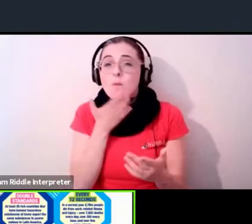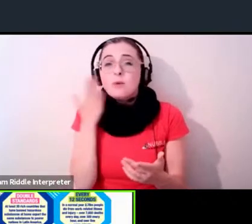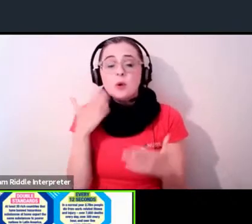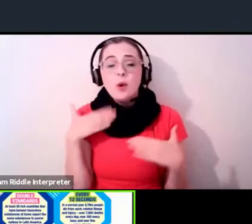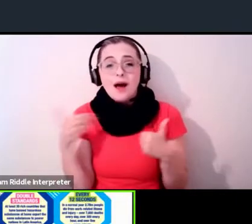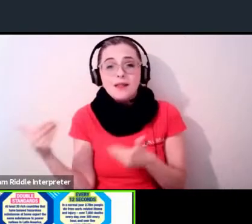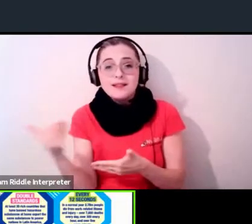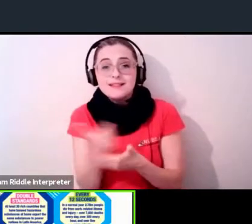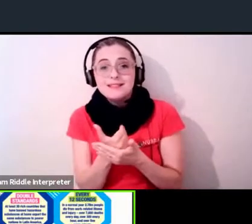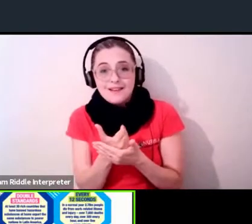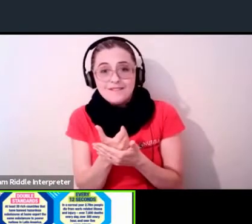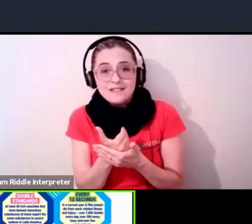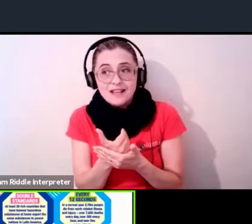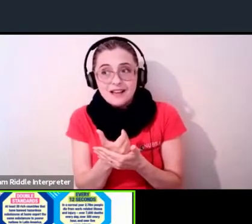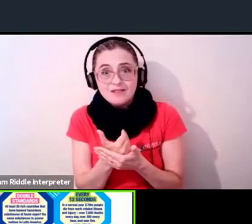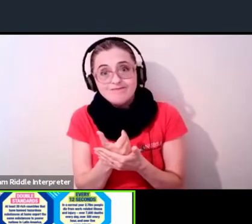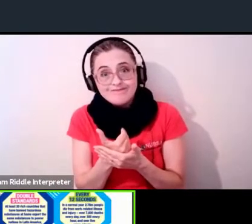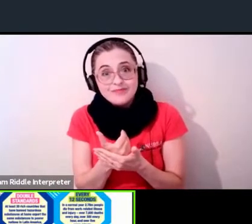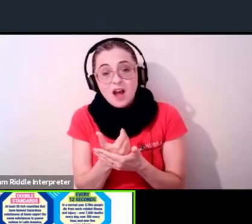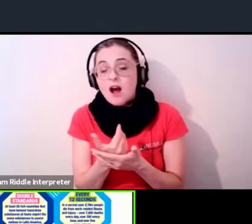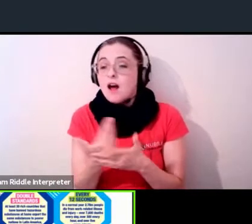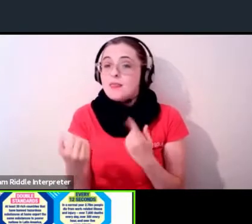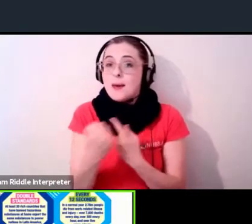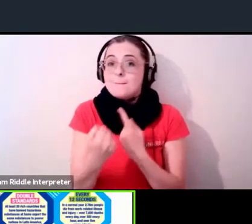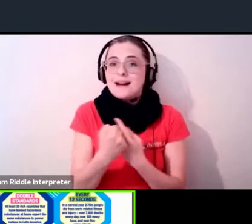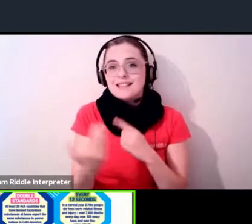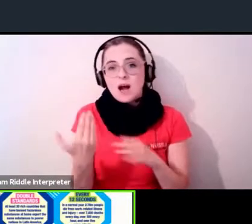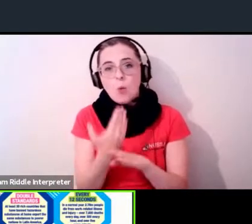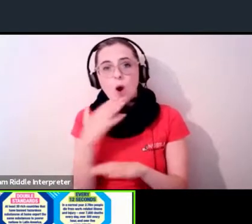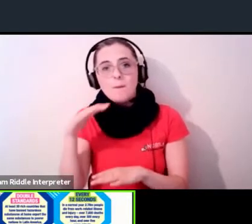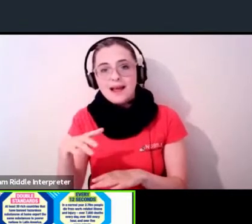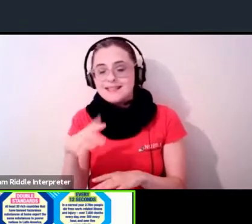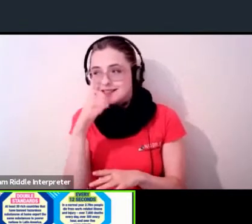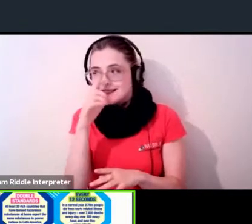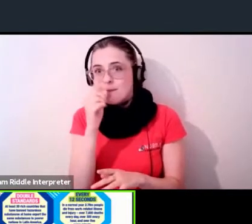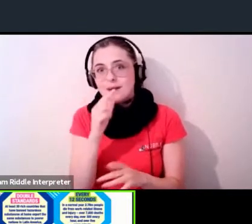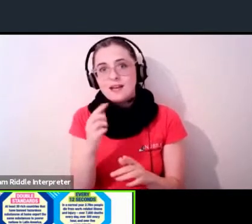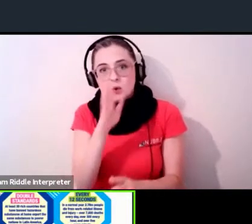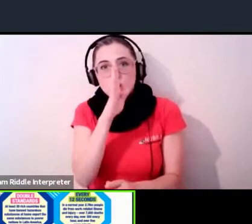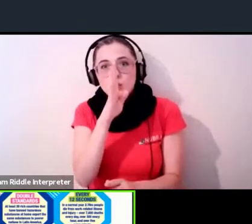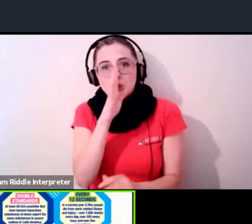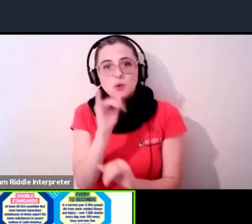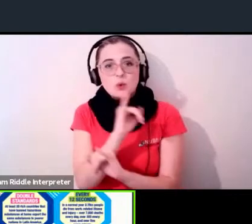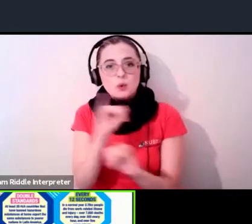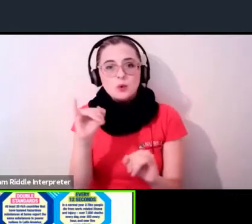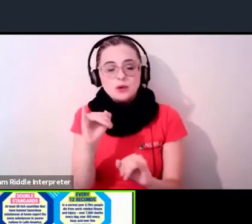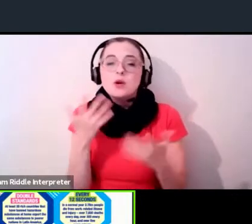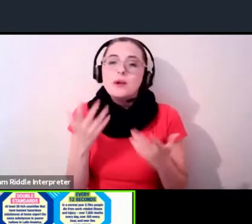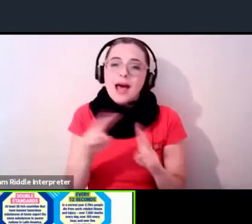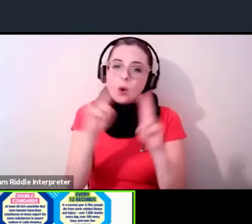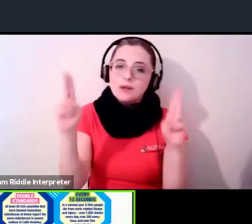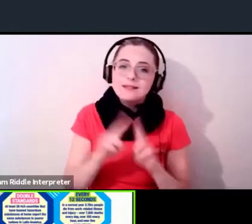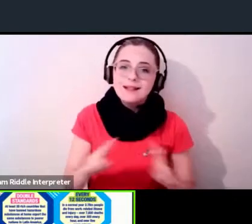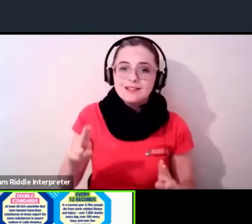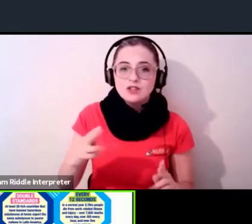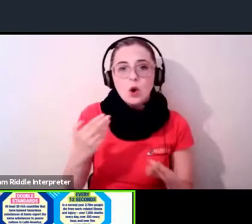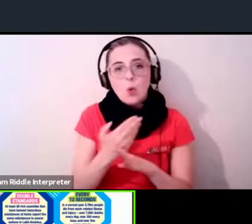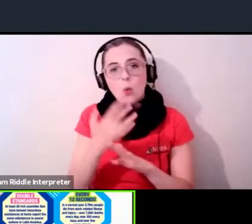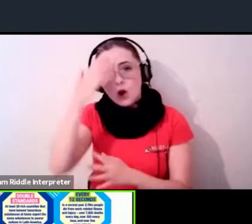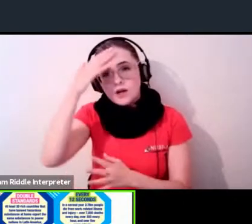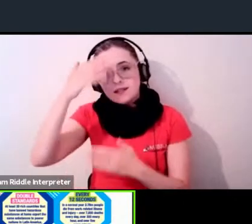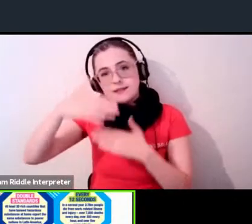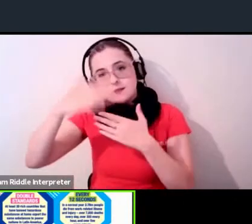workplaces can be lethal. So on International Workers' Memorial Day, I want to leave you with this. Donna